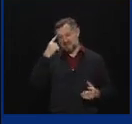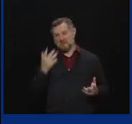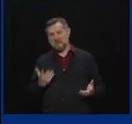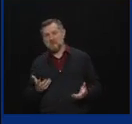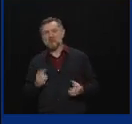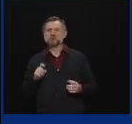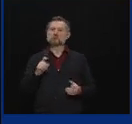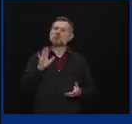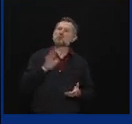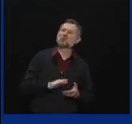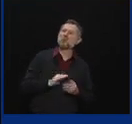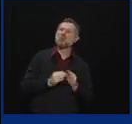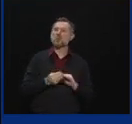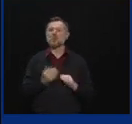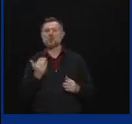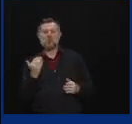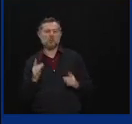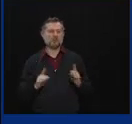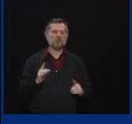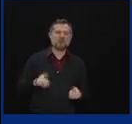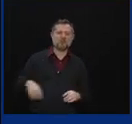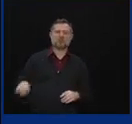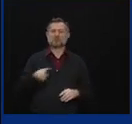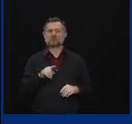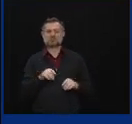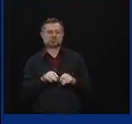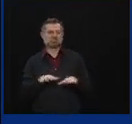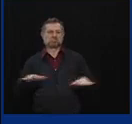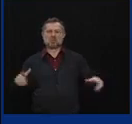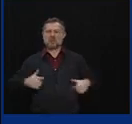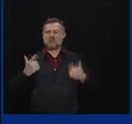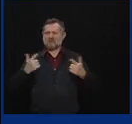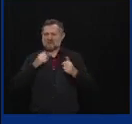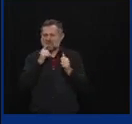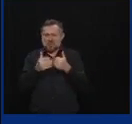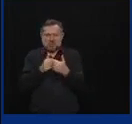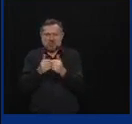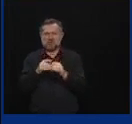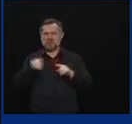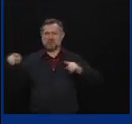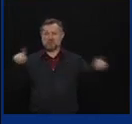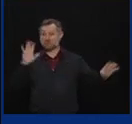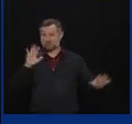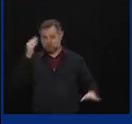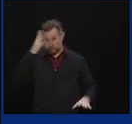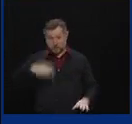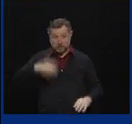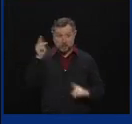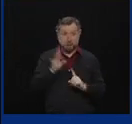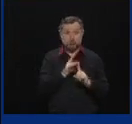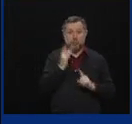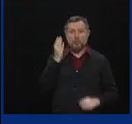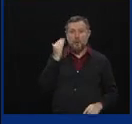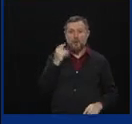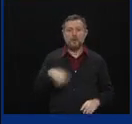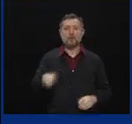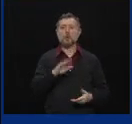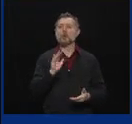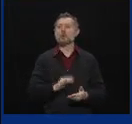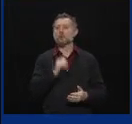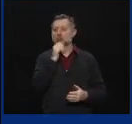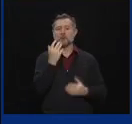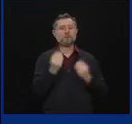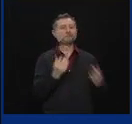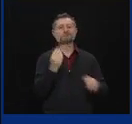numbers because, of course, they're less dense population. But they have higher numbers because they also have some of the lowest vaccination rates that we see in New